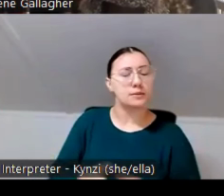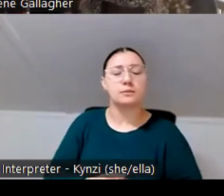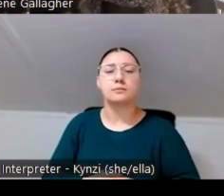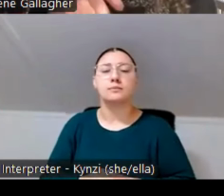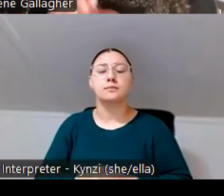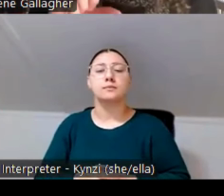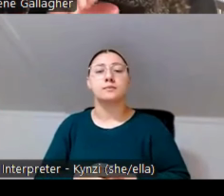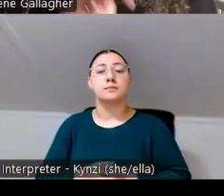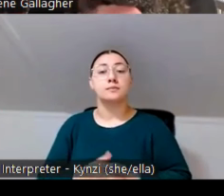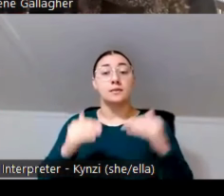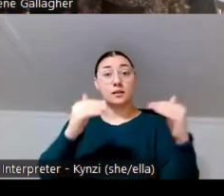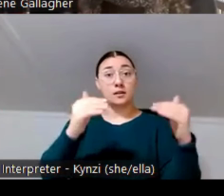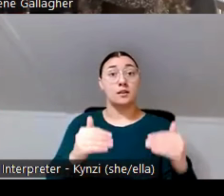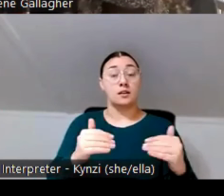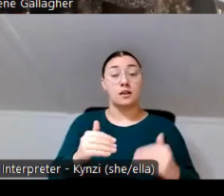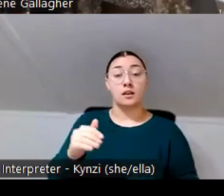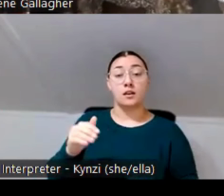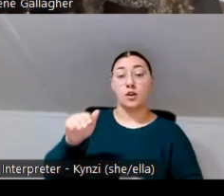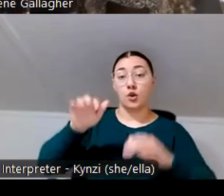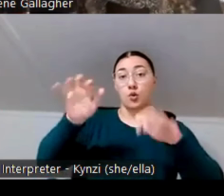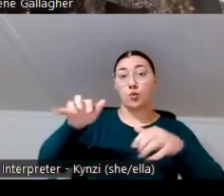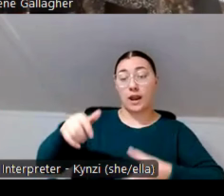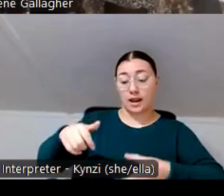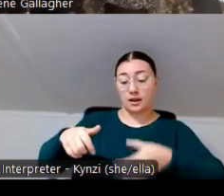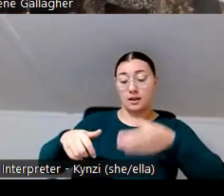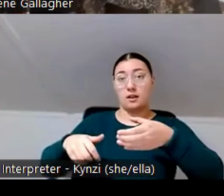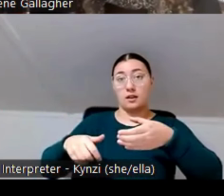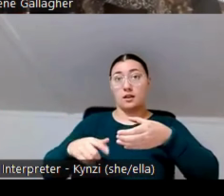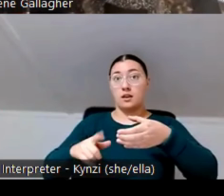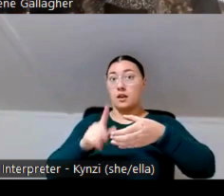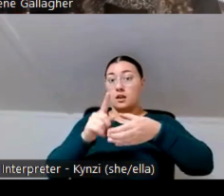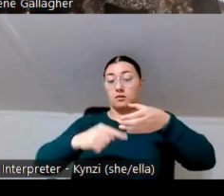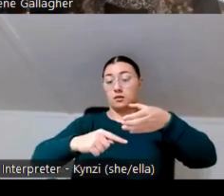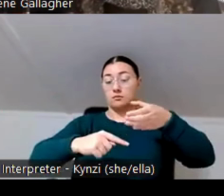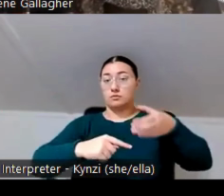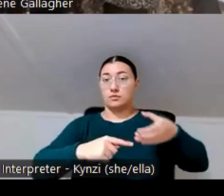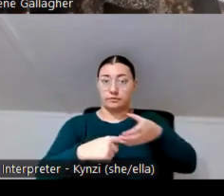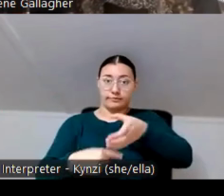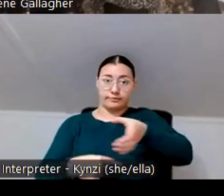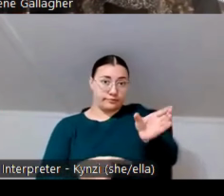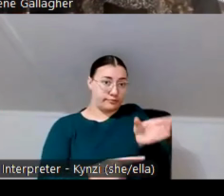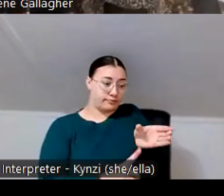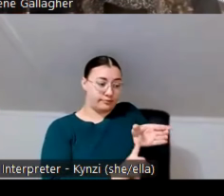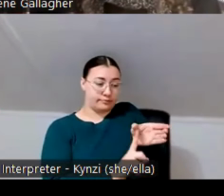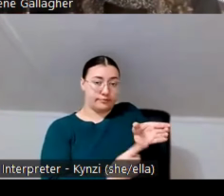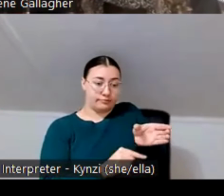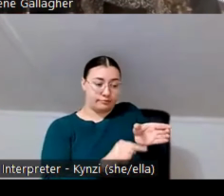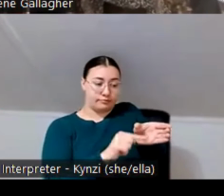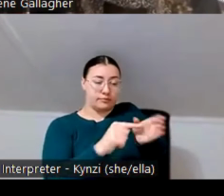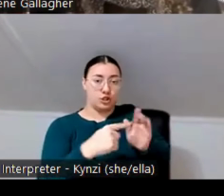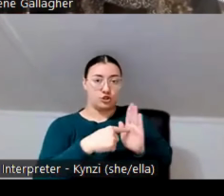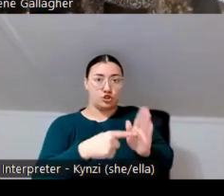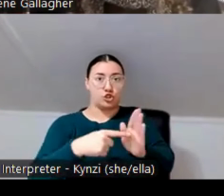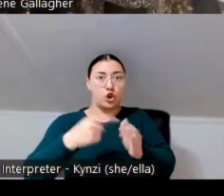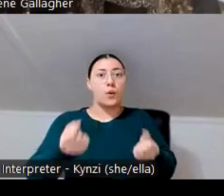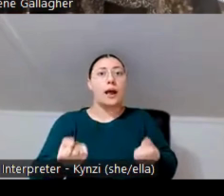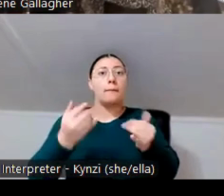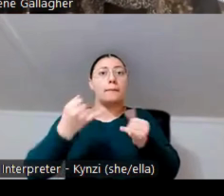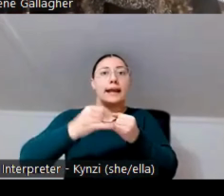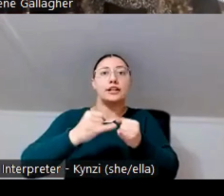gauge collects rain as it falls from the sky, and then you can measure how much